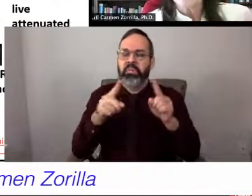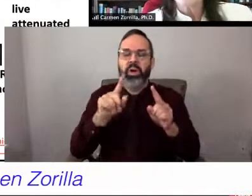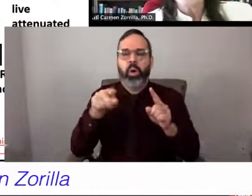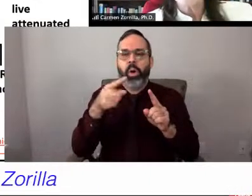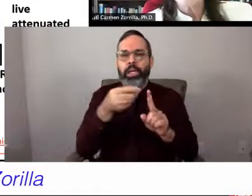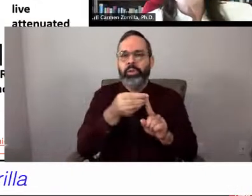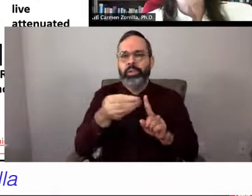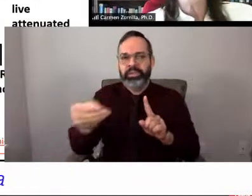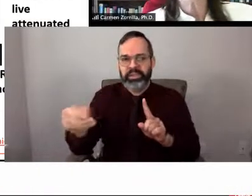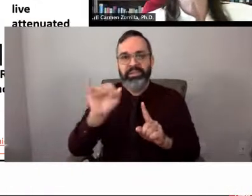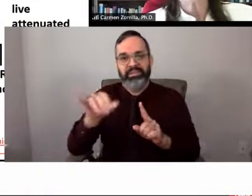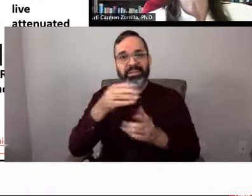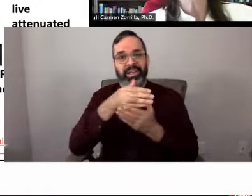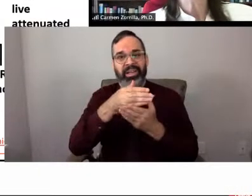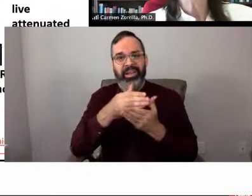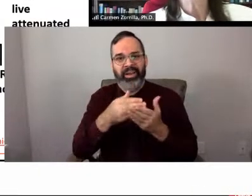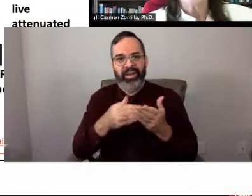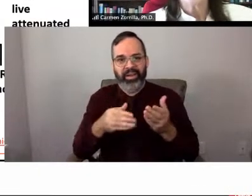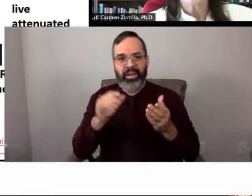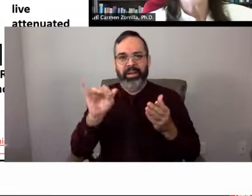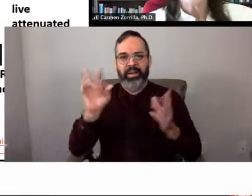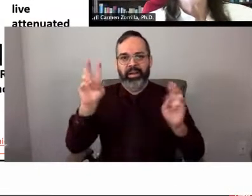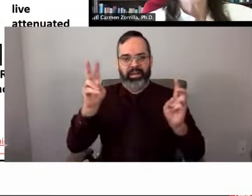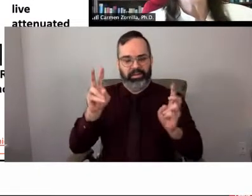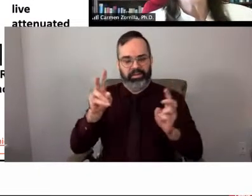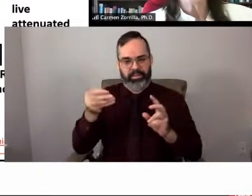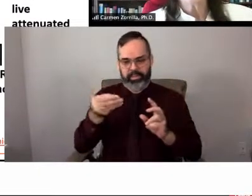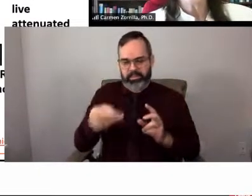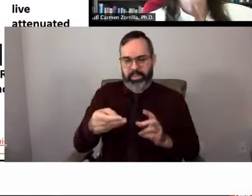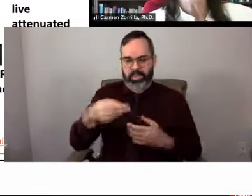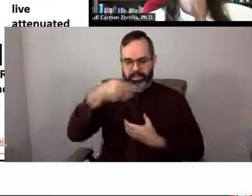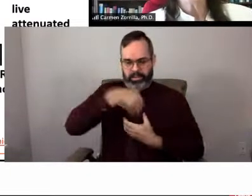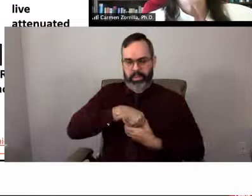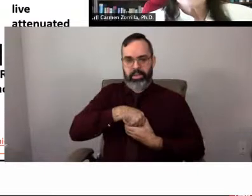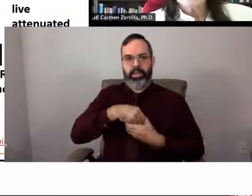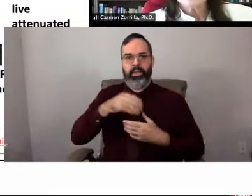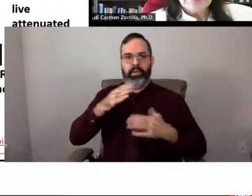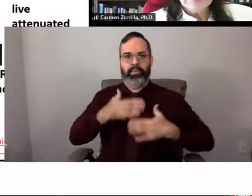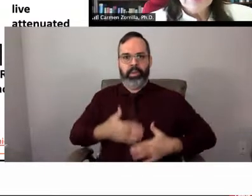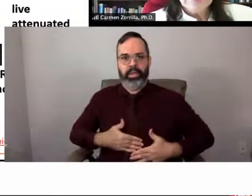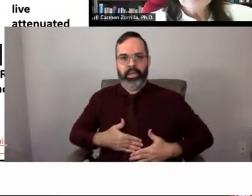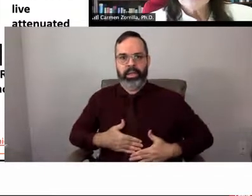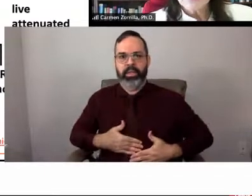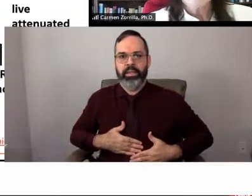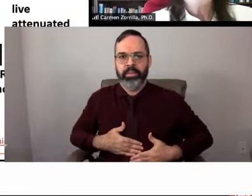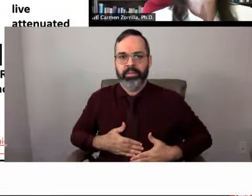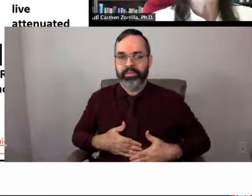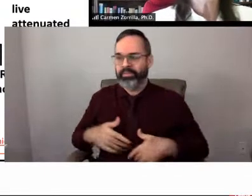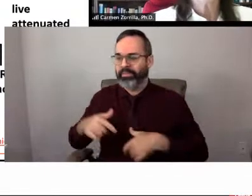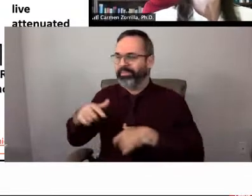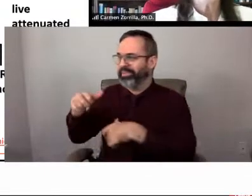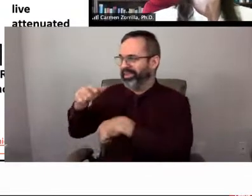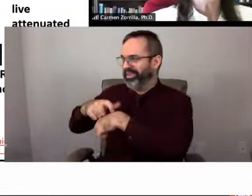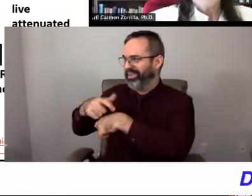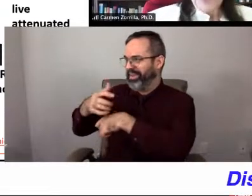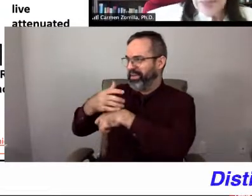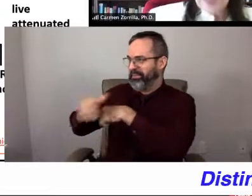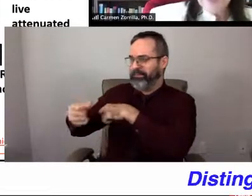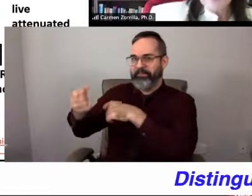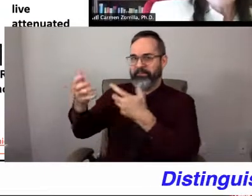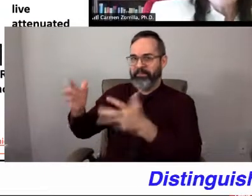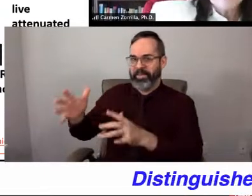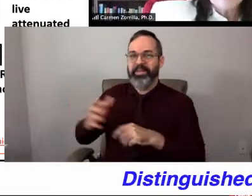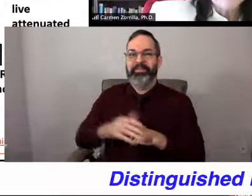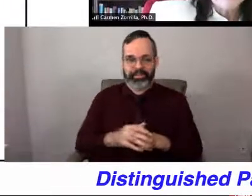that brings the passenger to your body. And of course, Zorilla, the time is up. So okay.